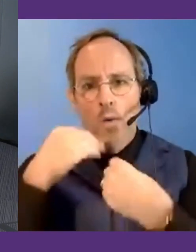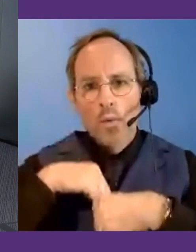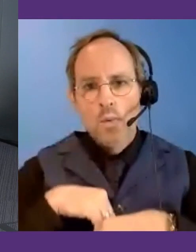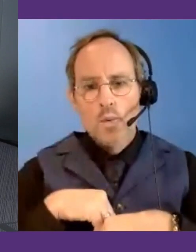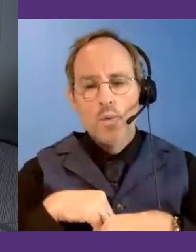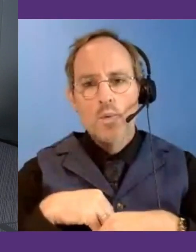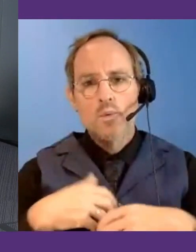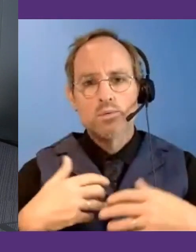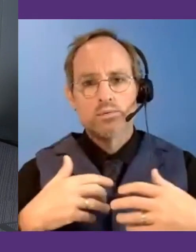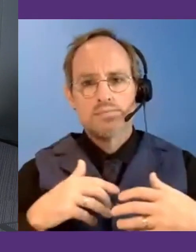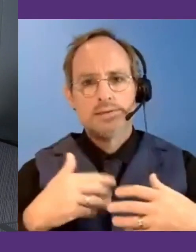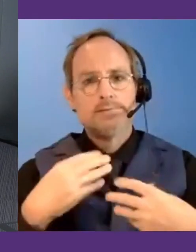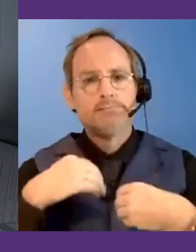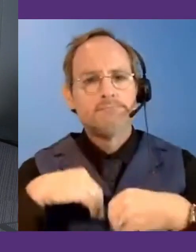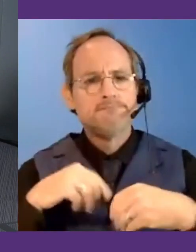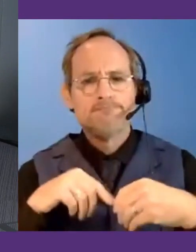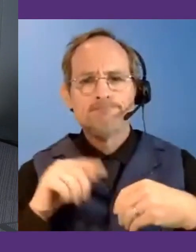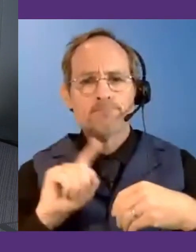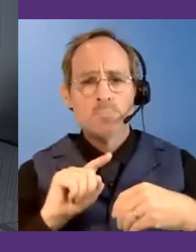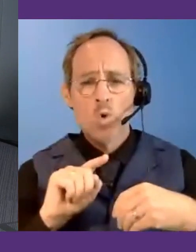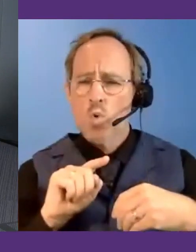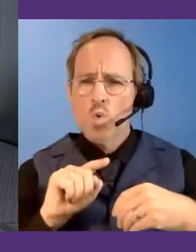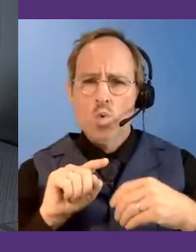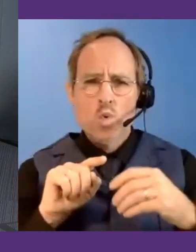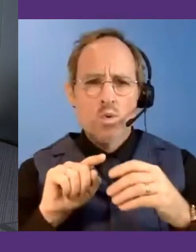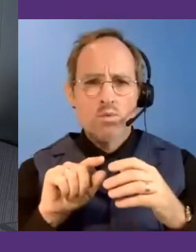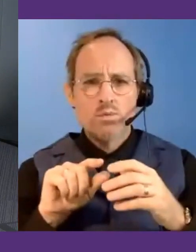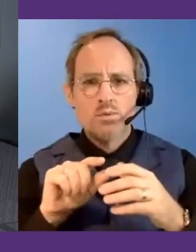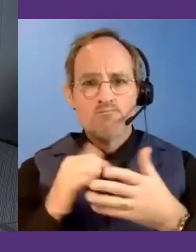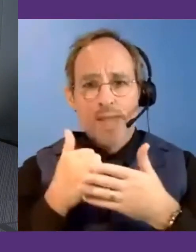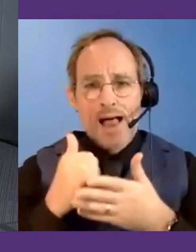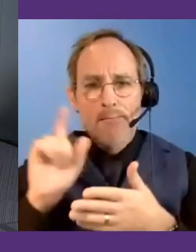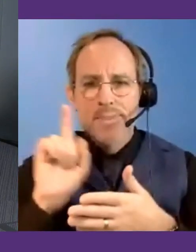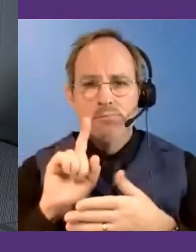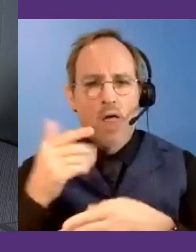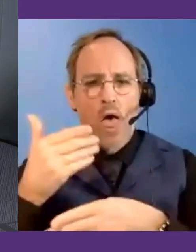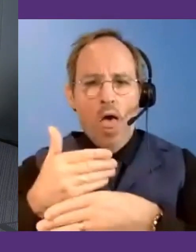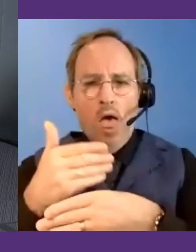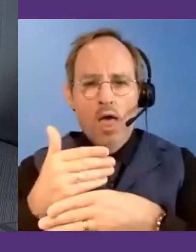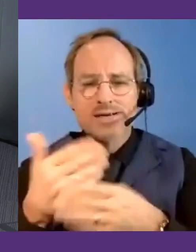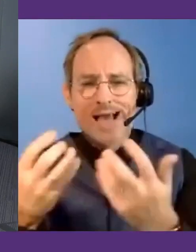deep that issue really was. And it wasn't really about